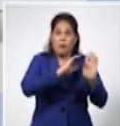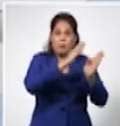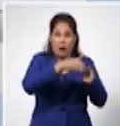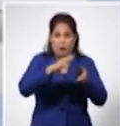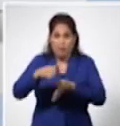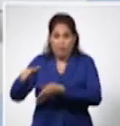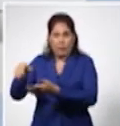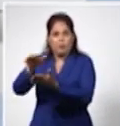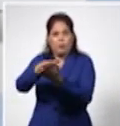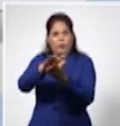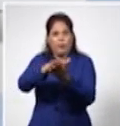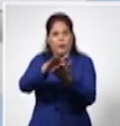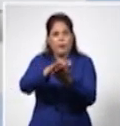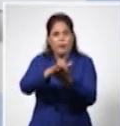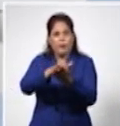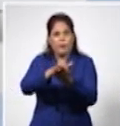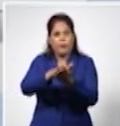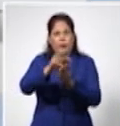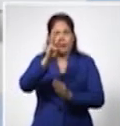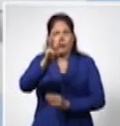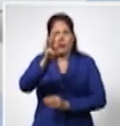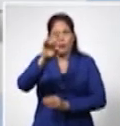to